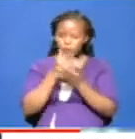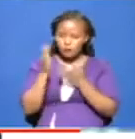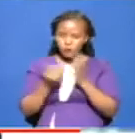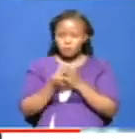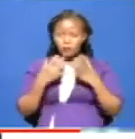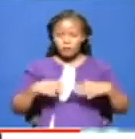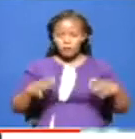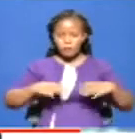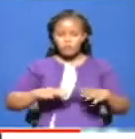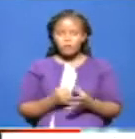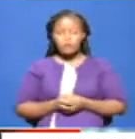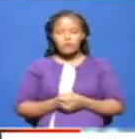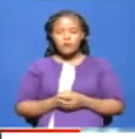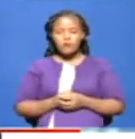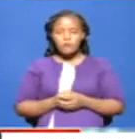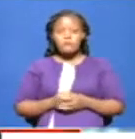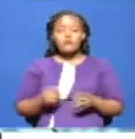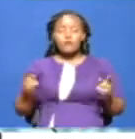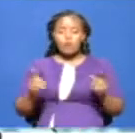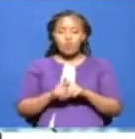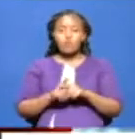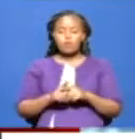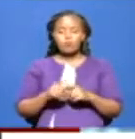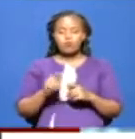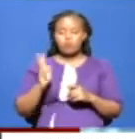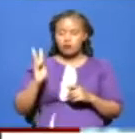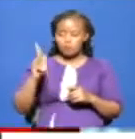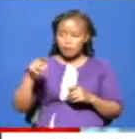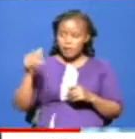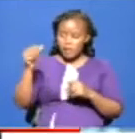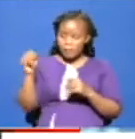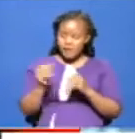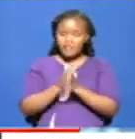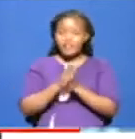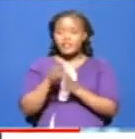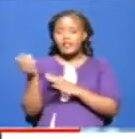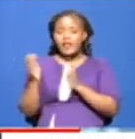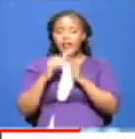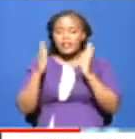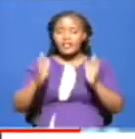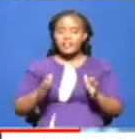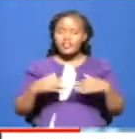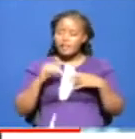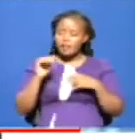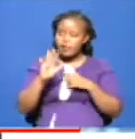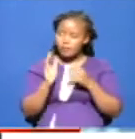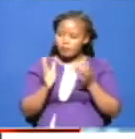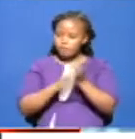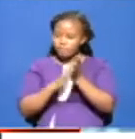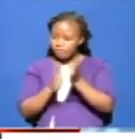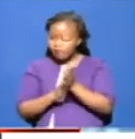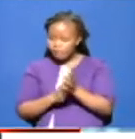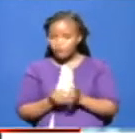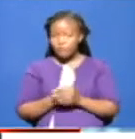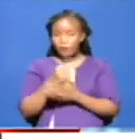Now, members of parliament have also given varied reactions to the State of the Nation address by President Uhuru Muigai Kenyatta. While MPs allied to President